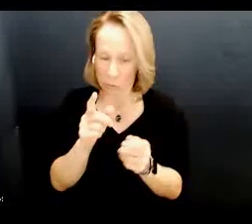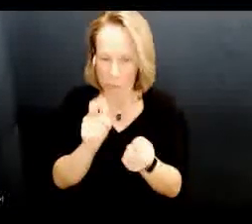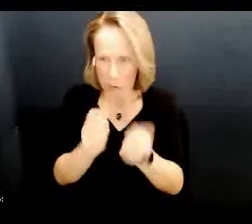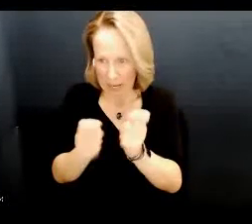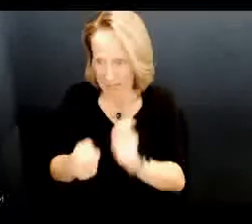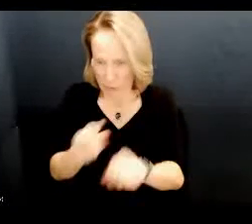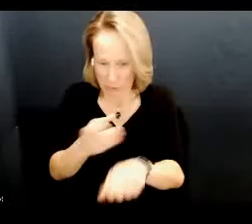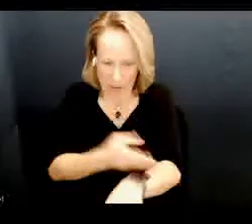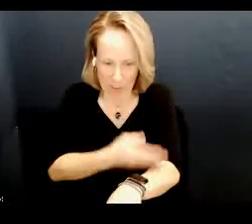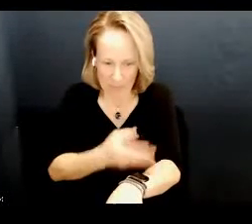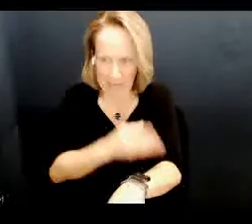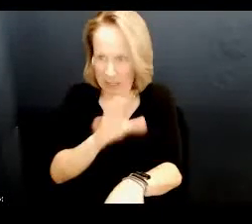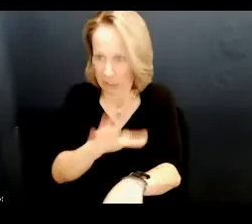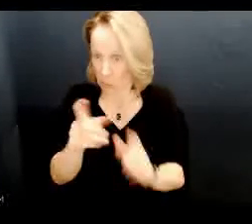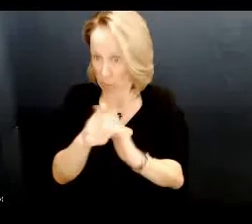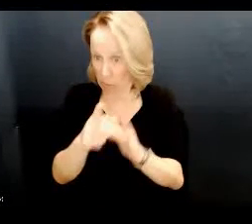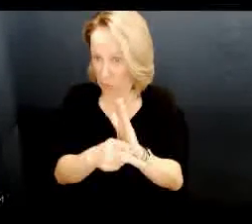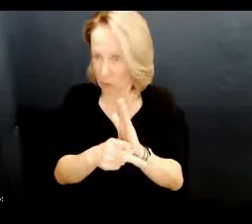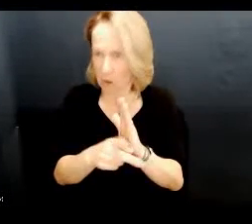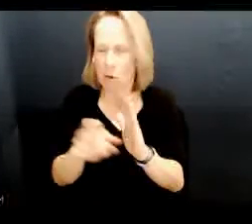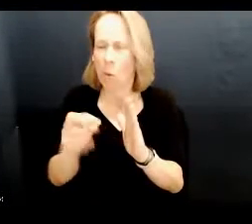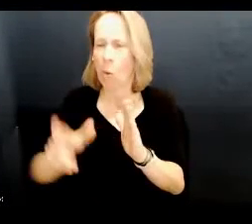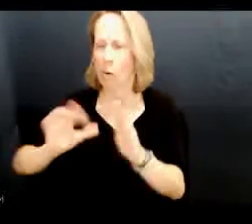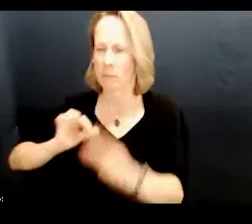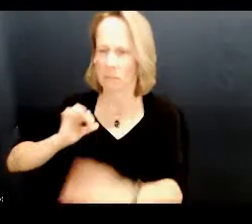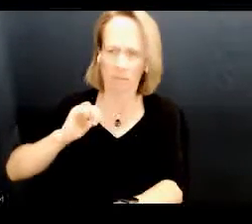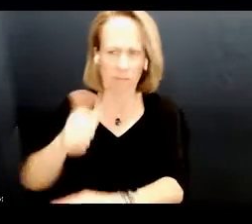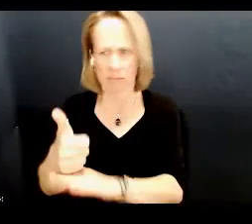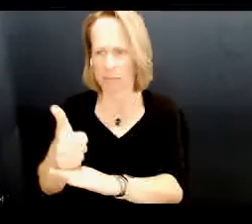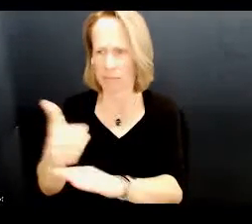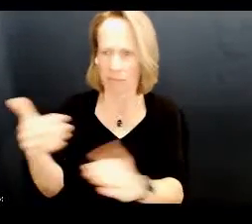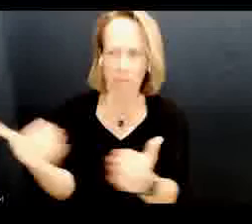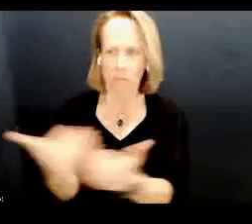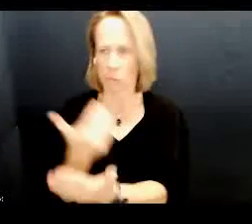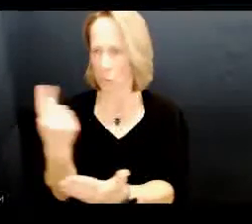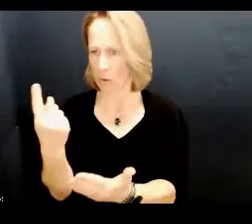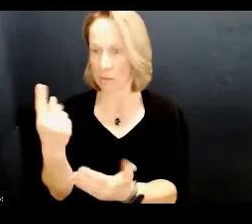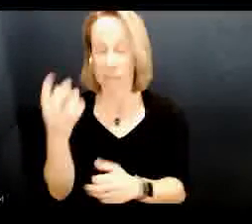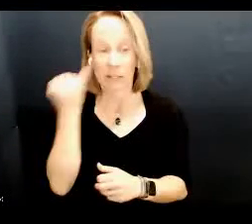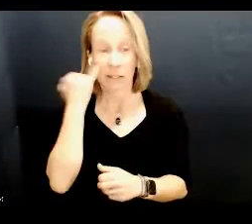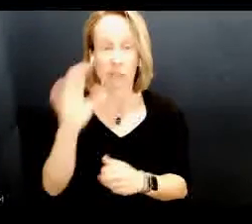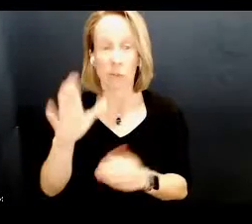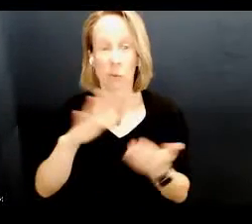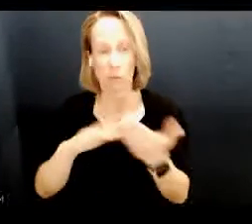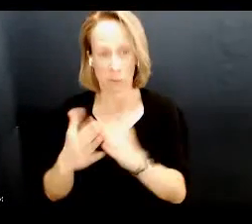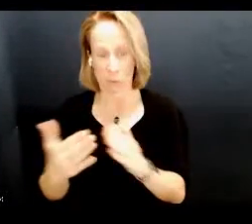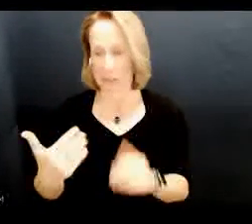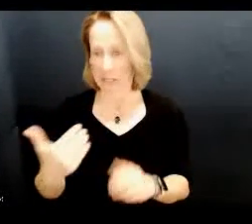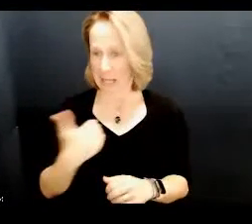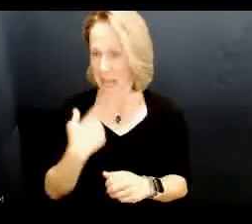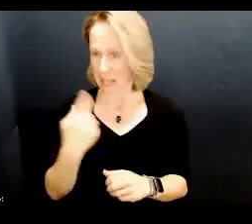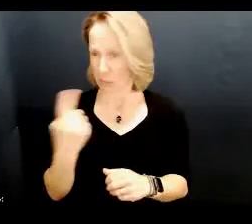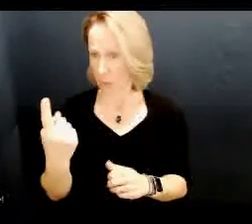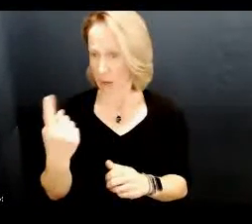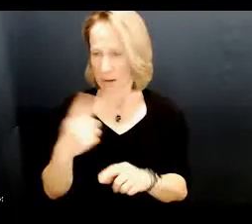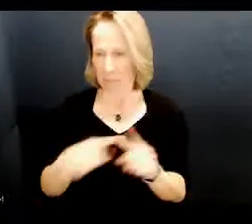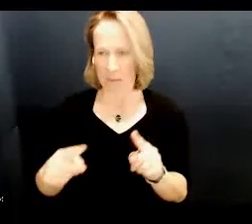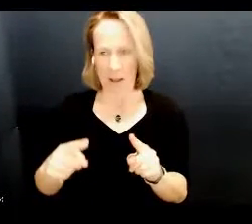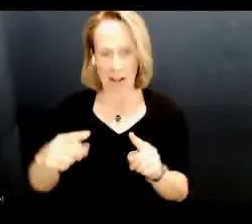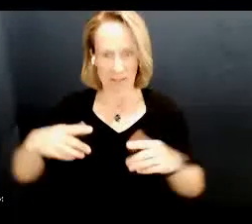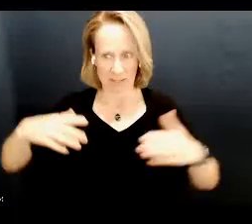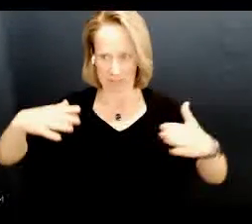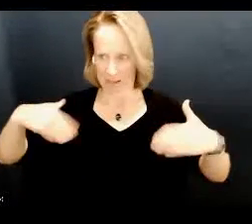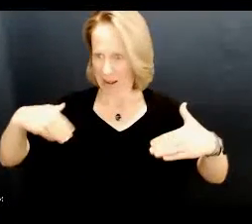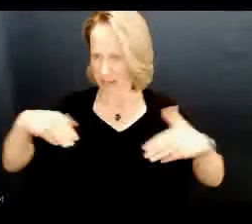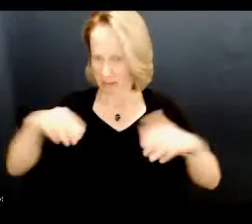one? Right? Maybe if your community's had a protocol, it hasn't been looked at in 10 years, maybe it